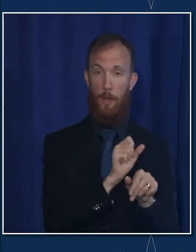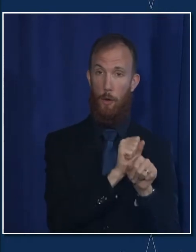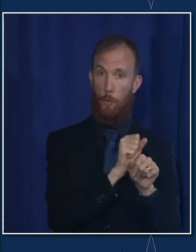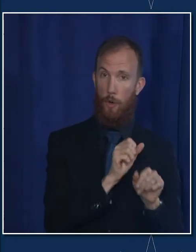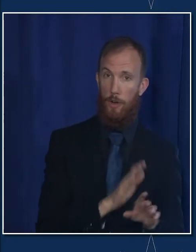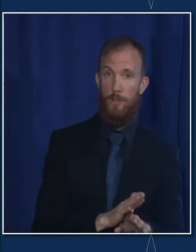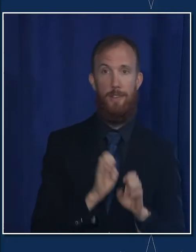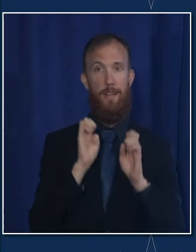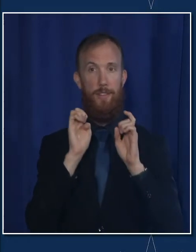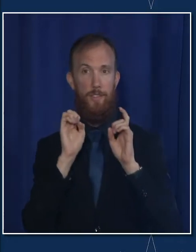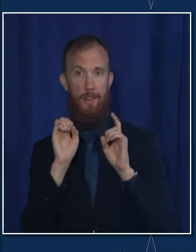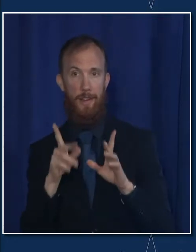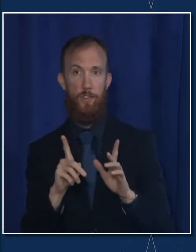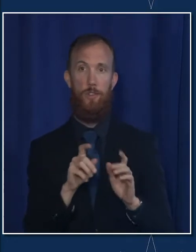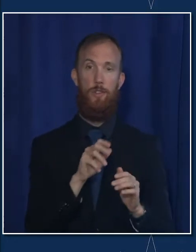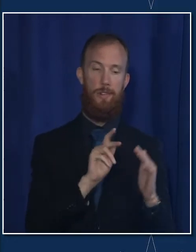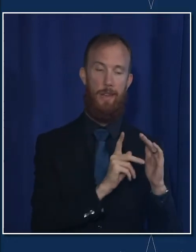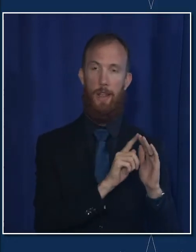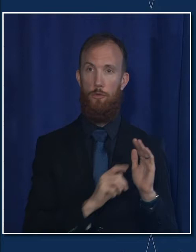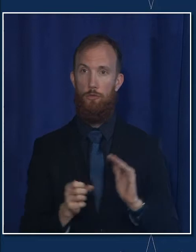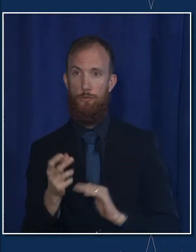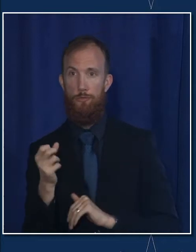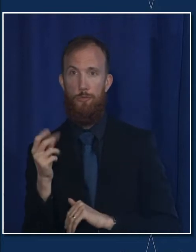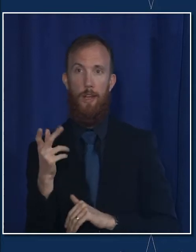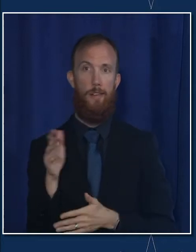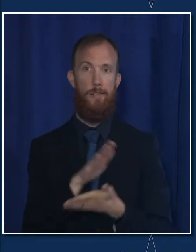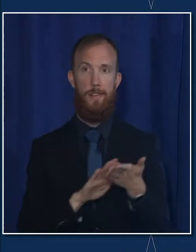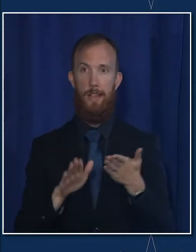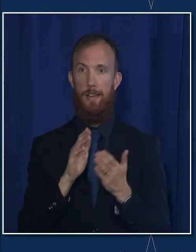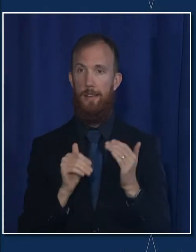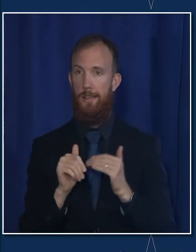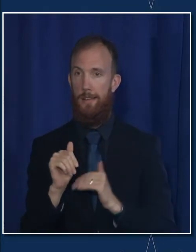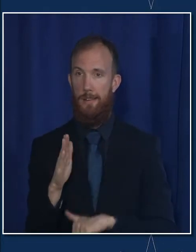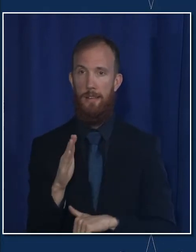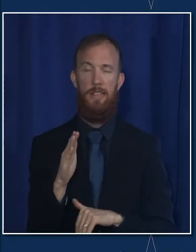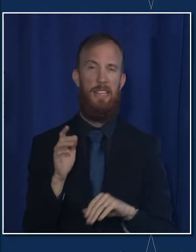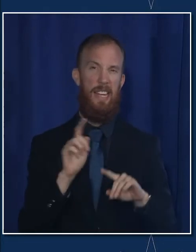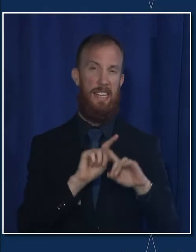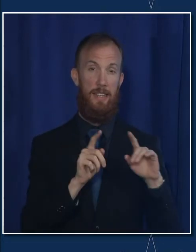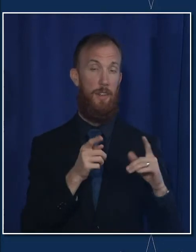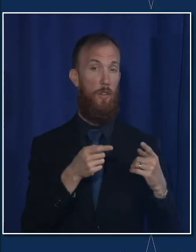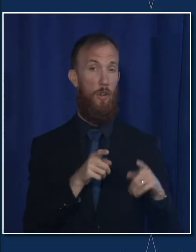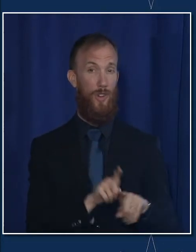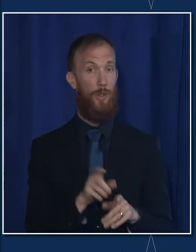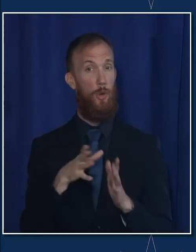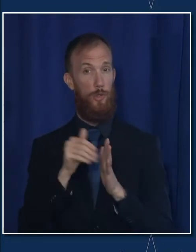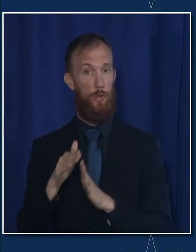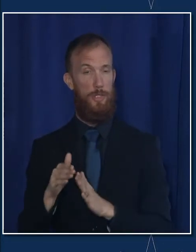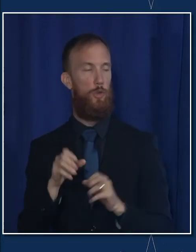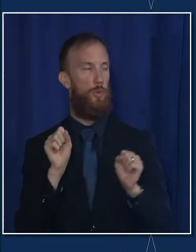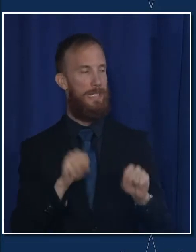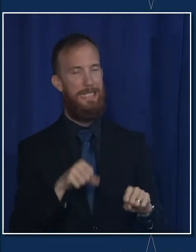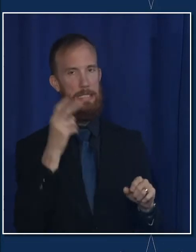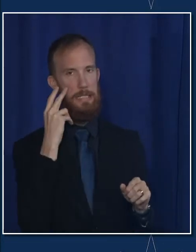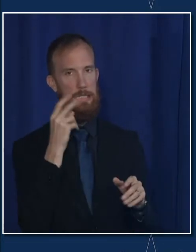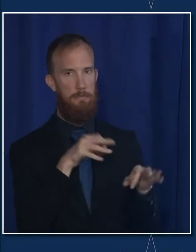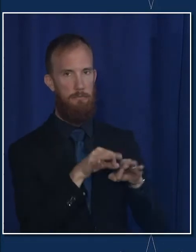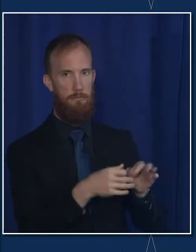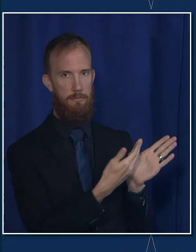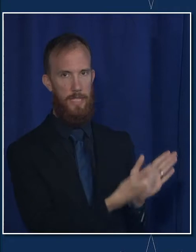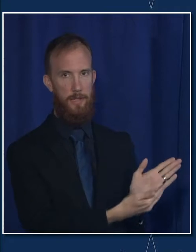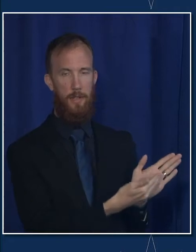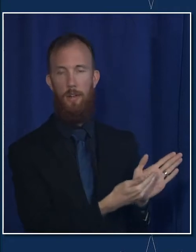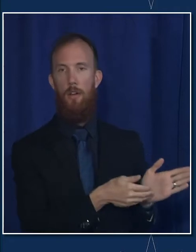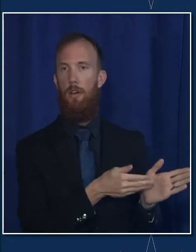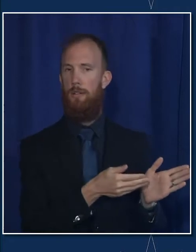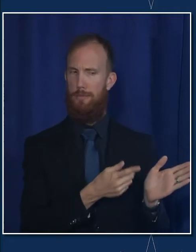personnel, K through 12, and higher education personnel, as well as higher education students, and you can see the definitions here, are all meant to have